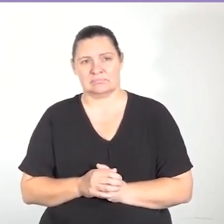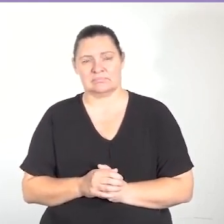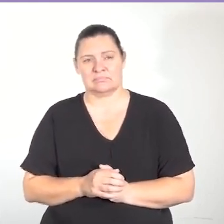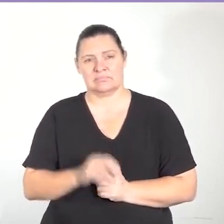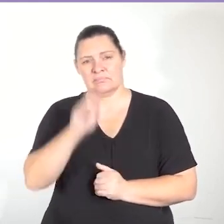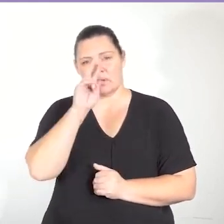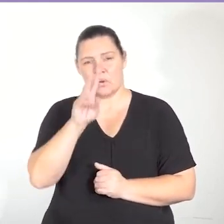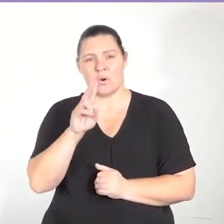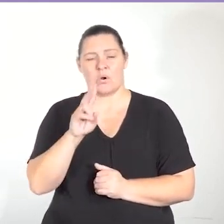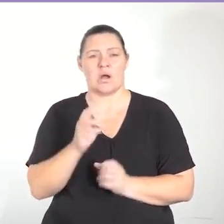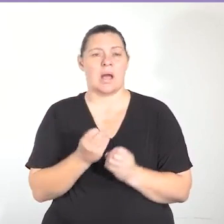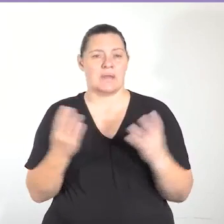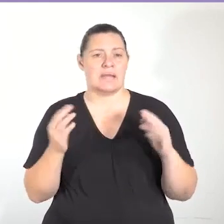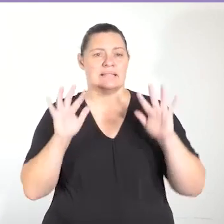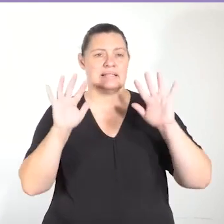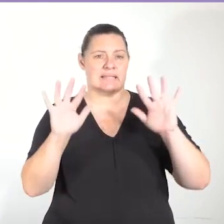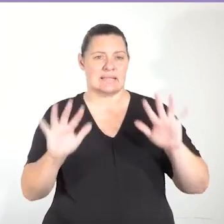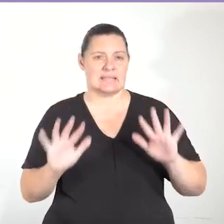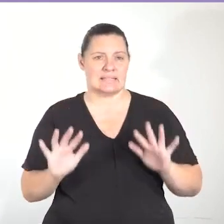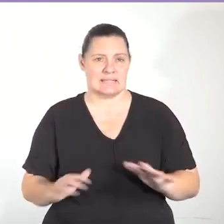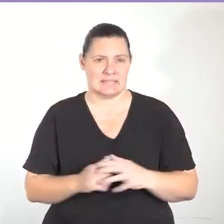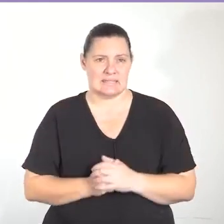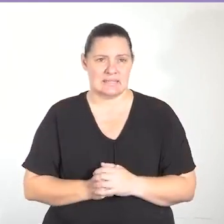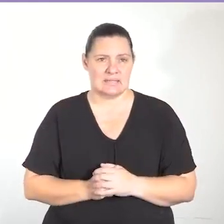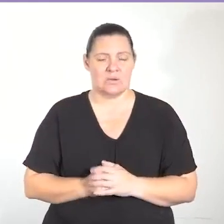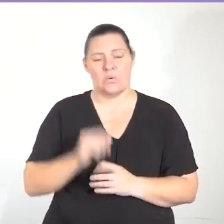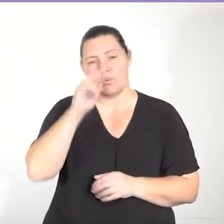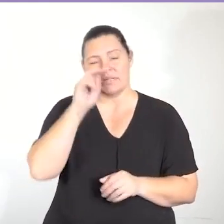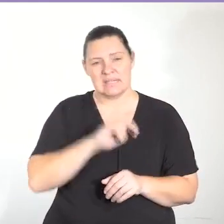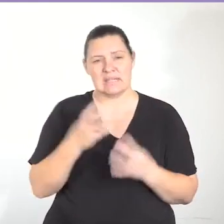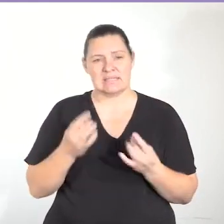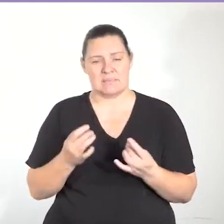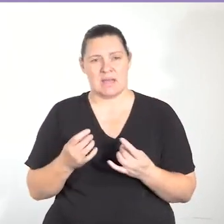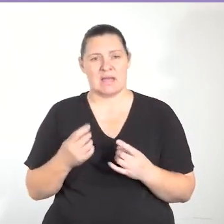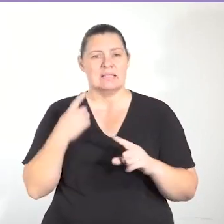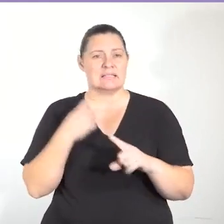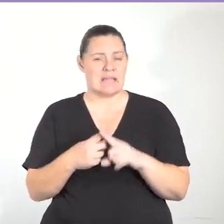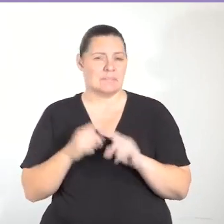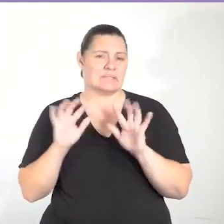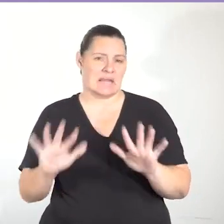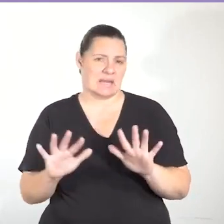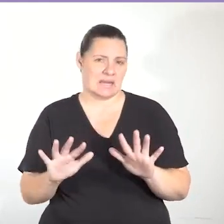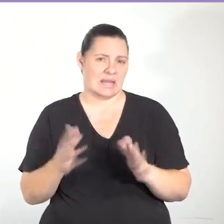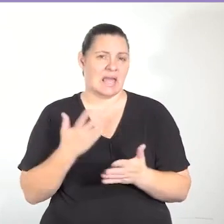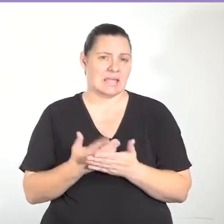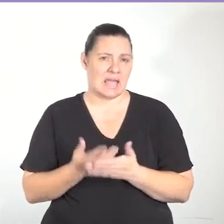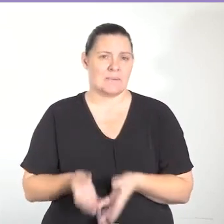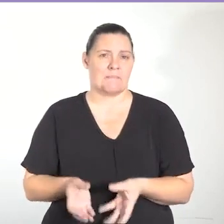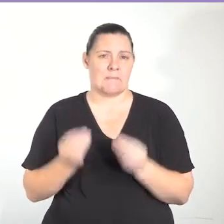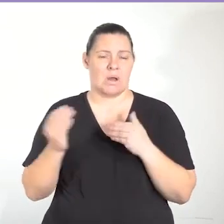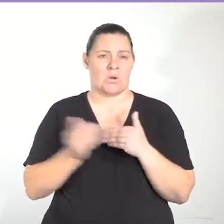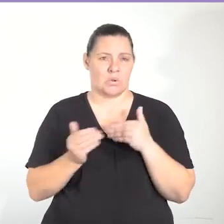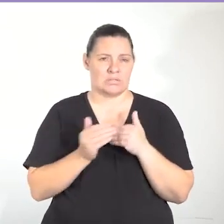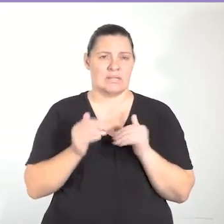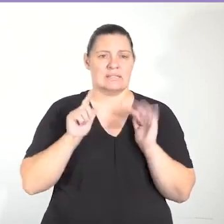This time we are looking at multiples of 10, and we need a number that we are going to multiply by 10 so that it brings us